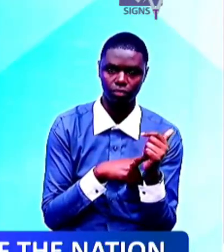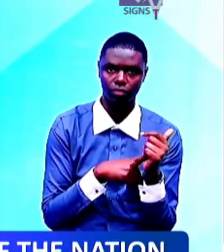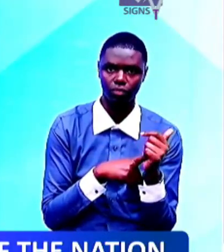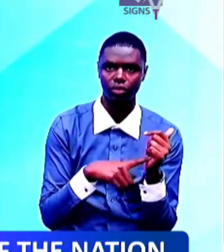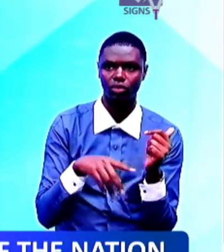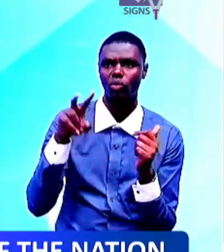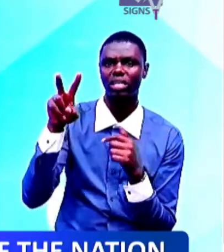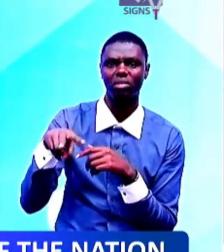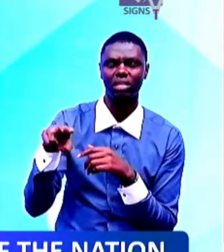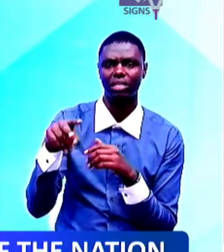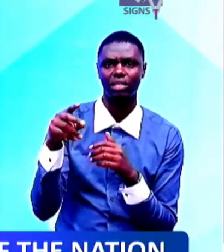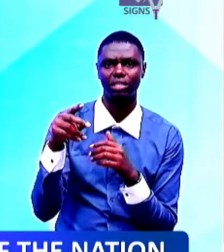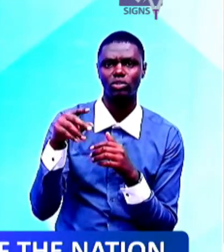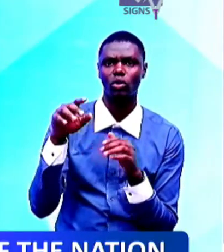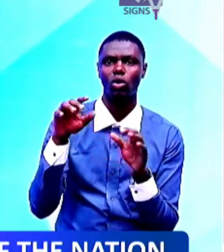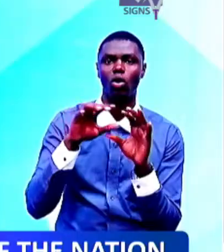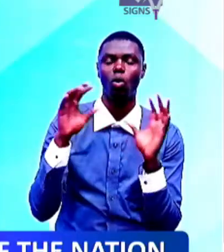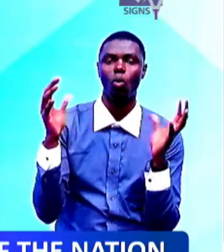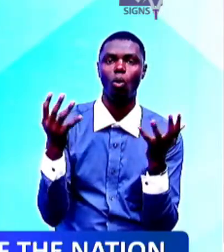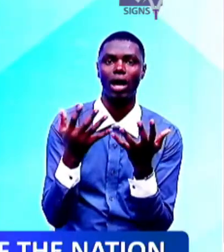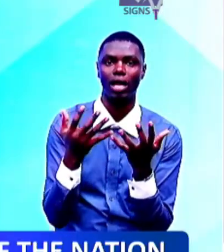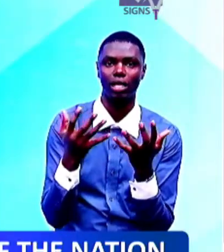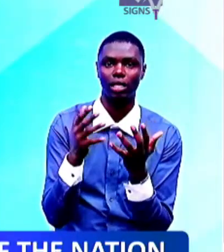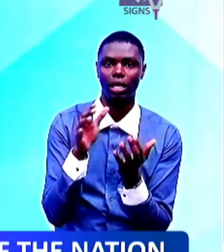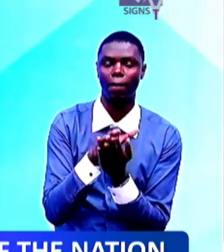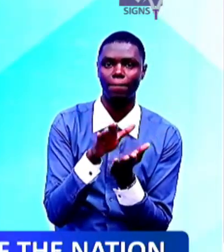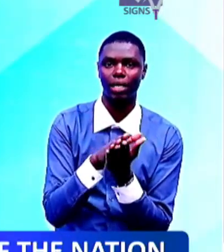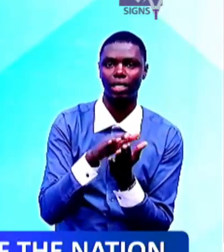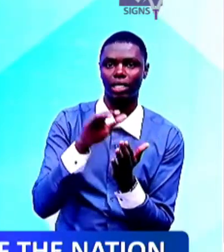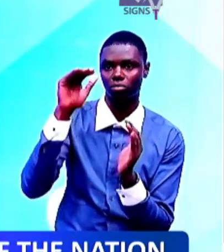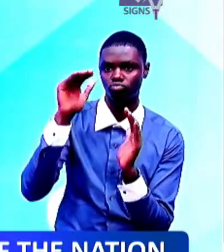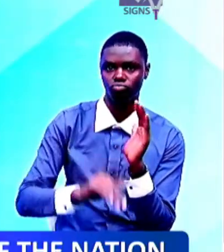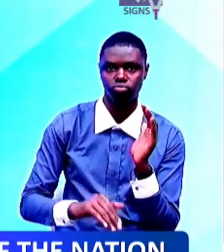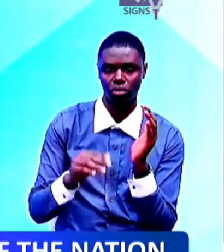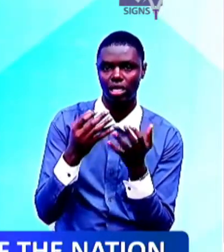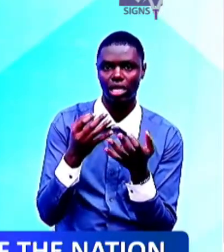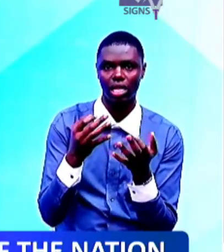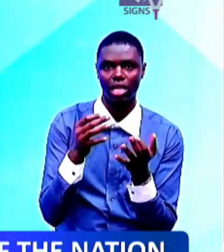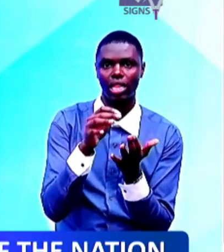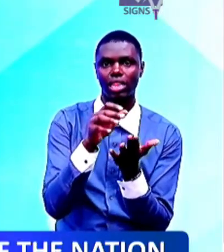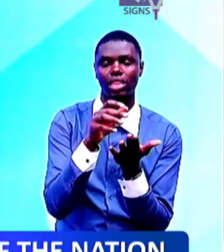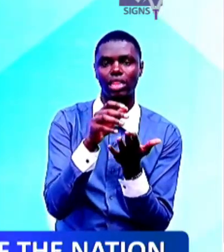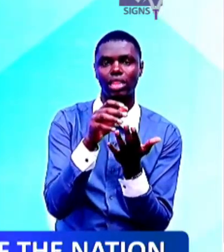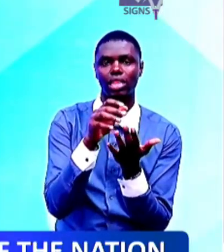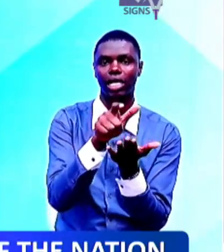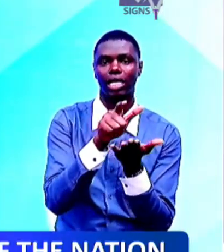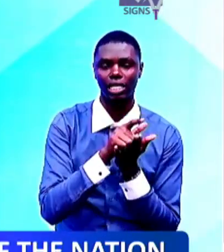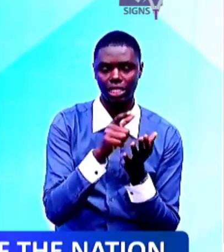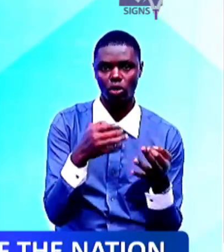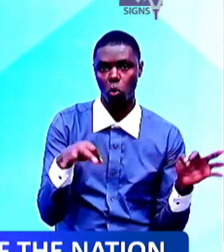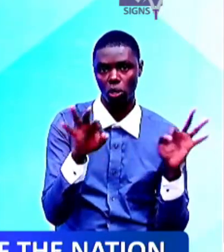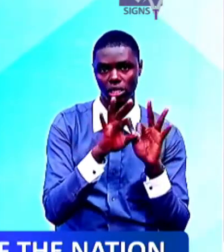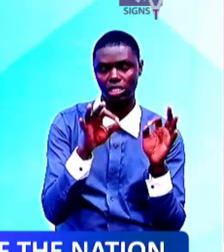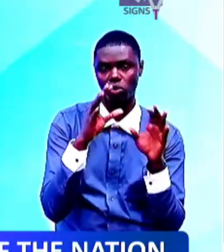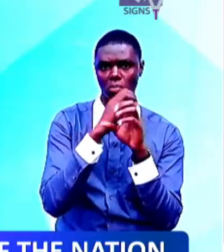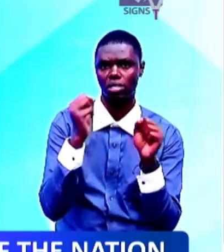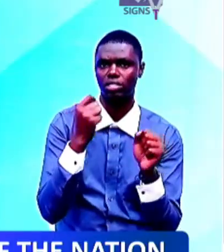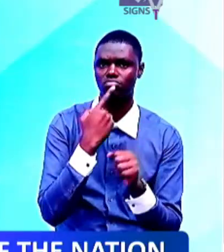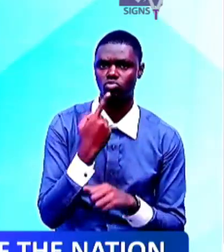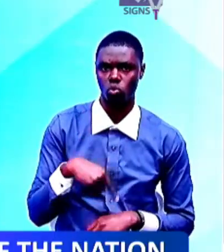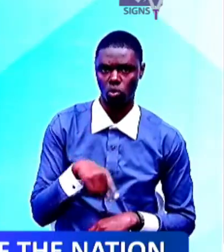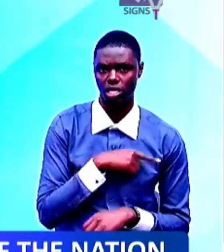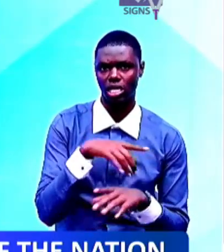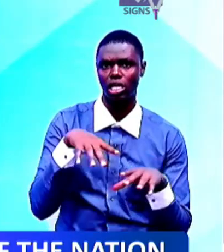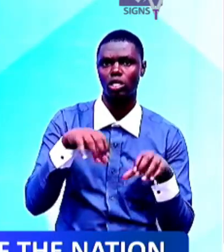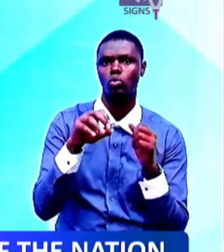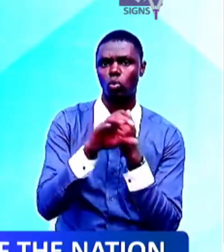downgraded them recently, World Bank but downgraded Ethiopia's rating in terms of credit worthiness, taking loan or whatever it is. So the president told us he took